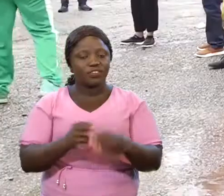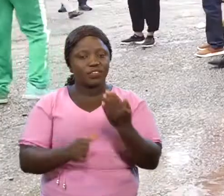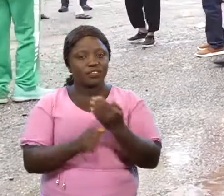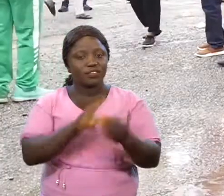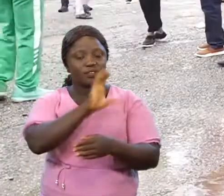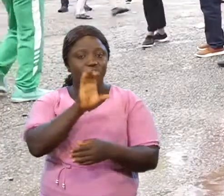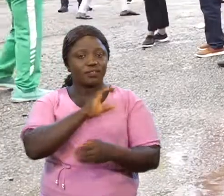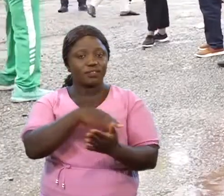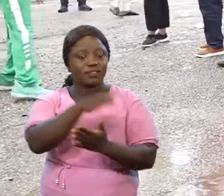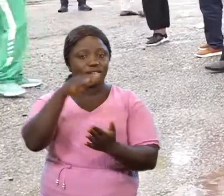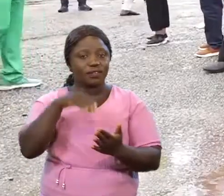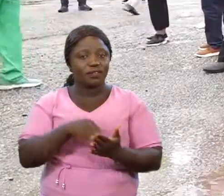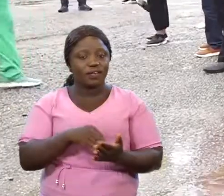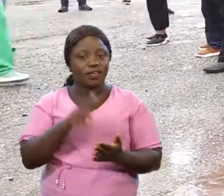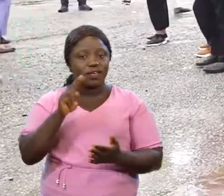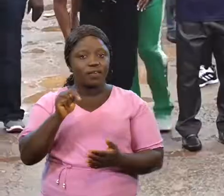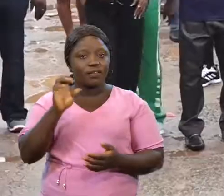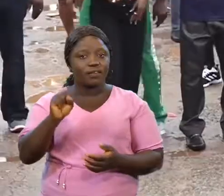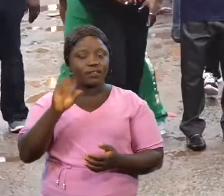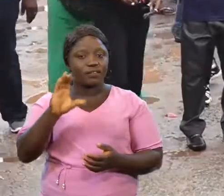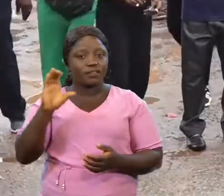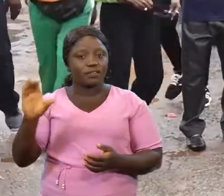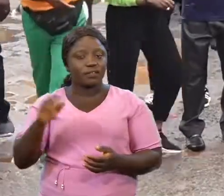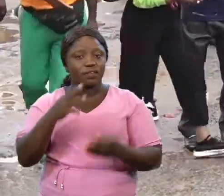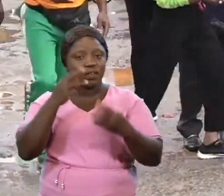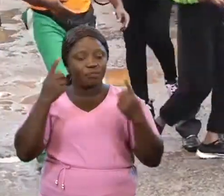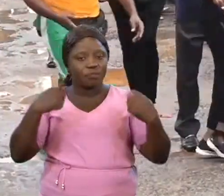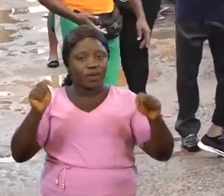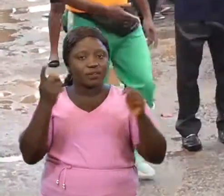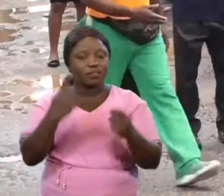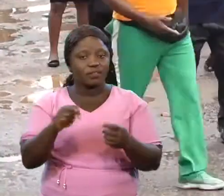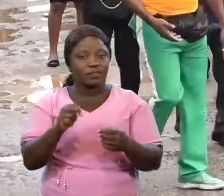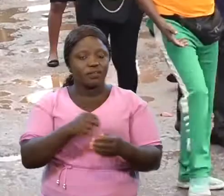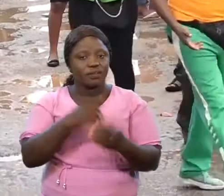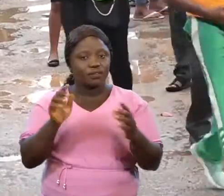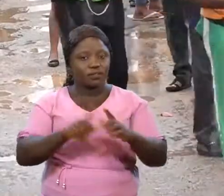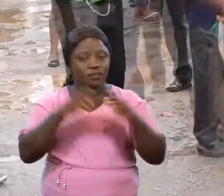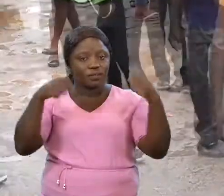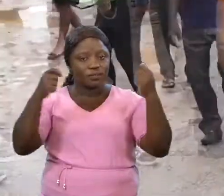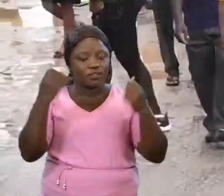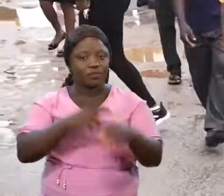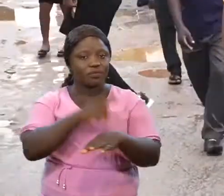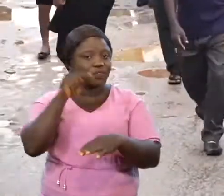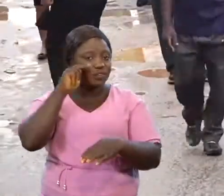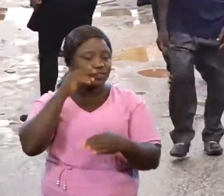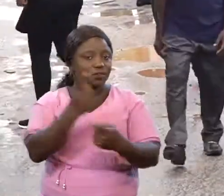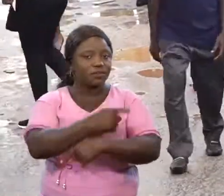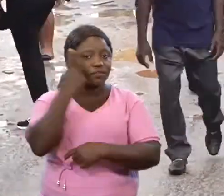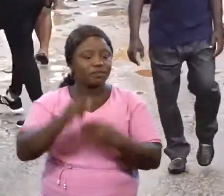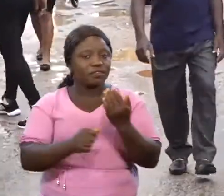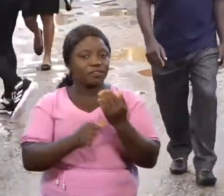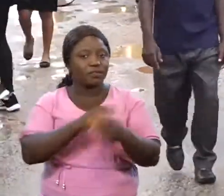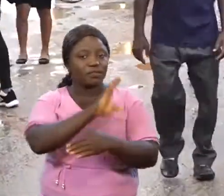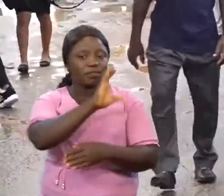The National Senior Citizens Center, NSCC, marked the maiden edition of the Nigeria Day